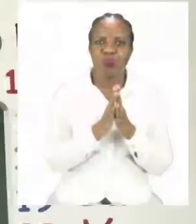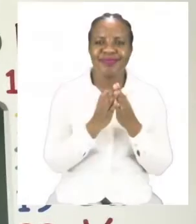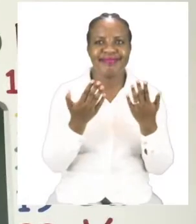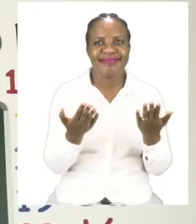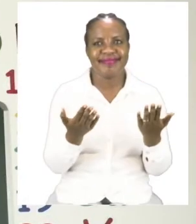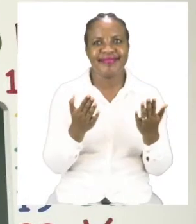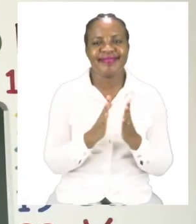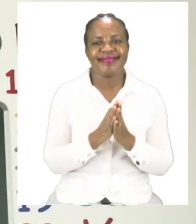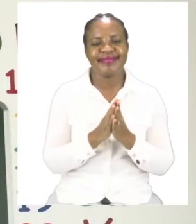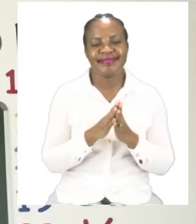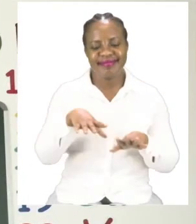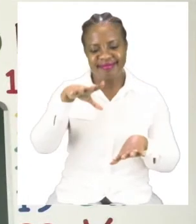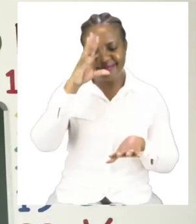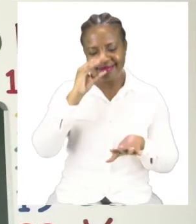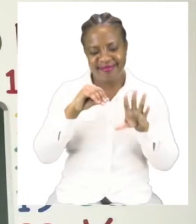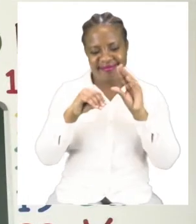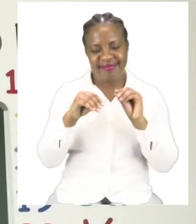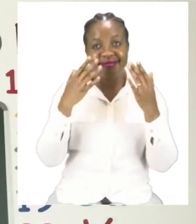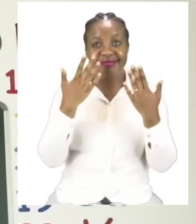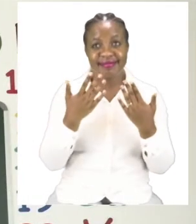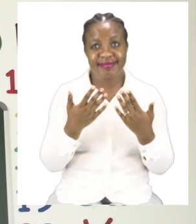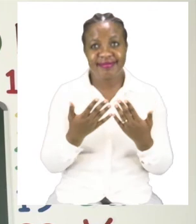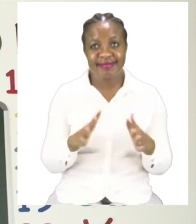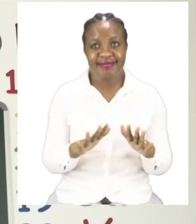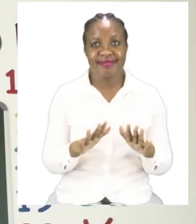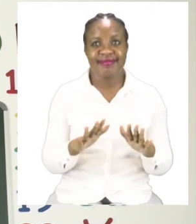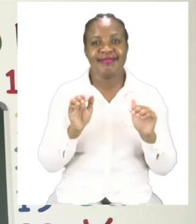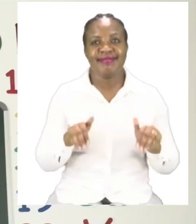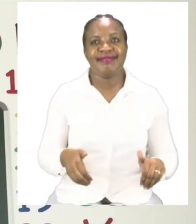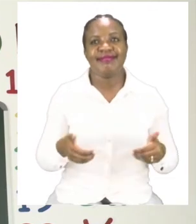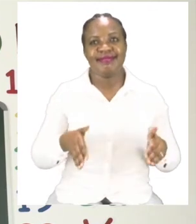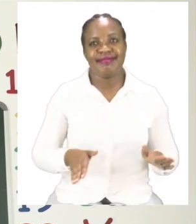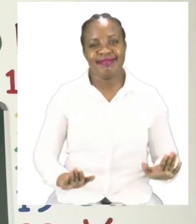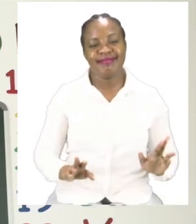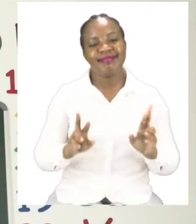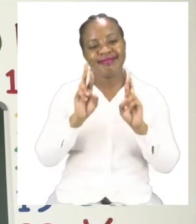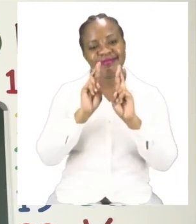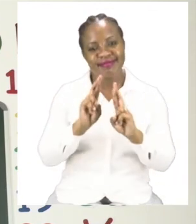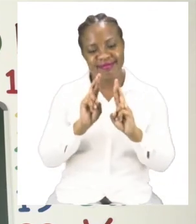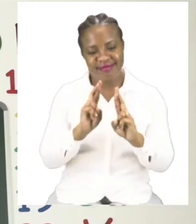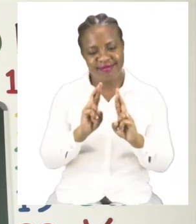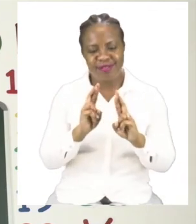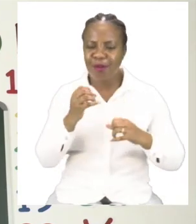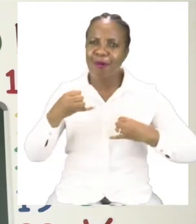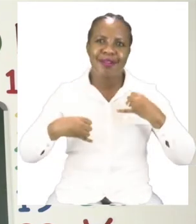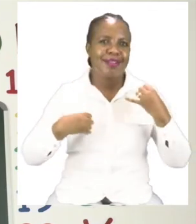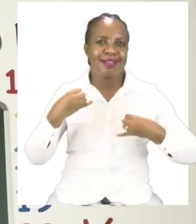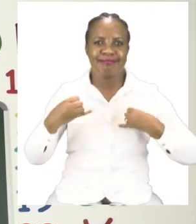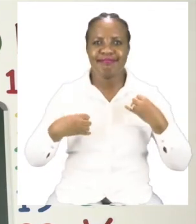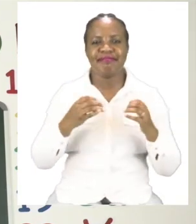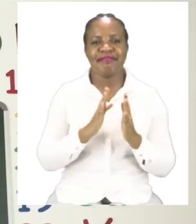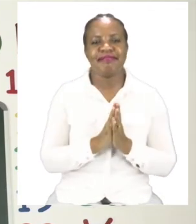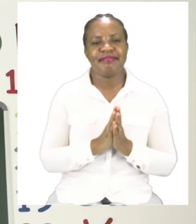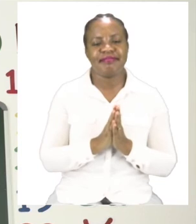We have now come to the end of our lesson, boys and girls, and I hope you had so much fun. Remember, if